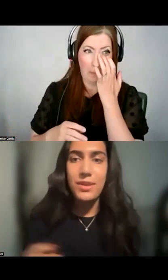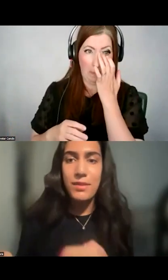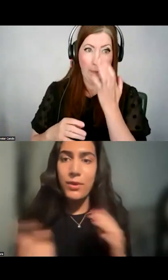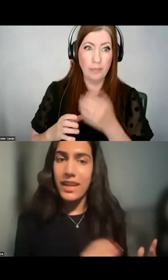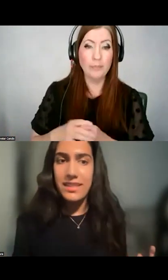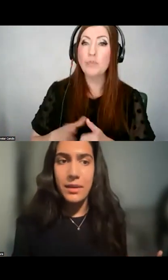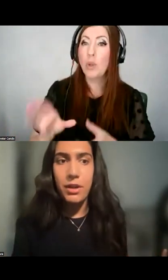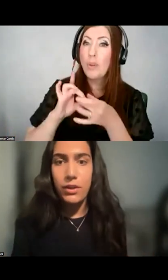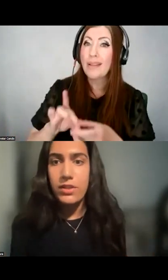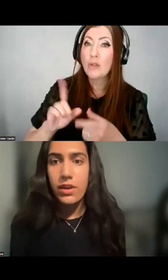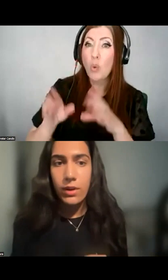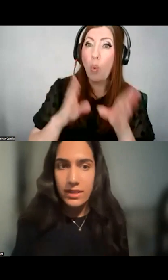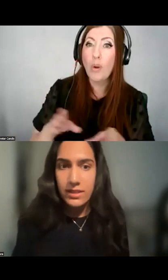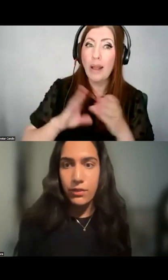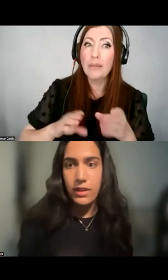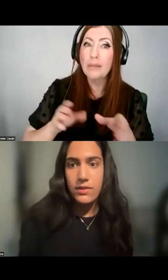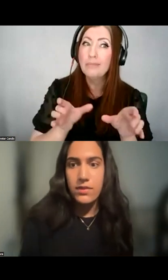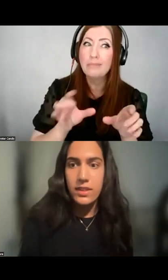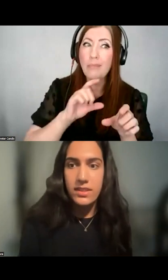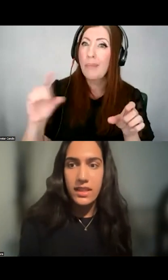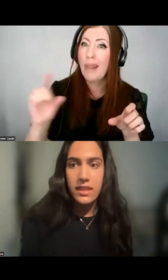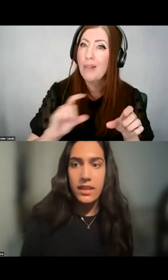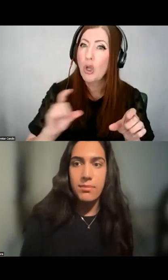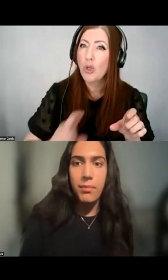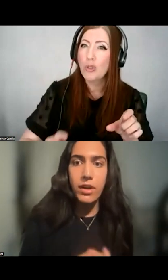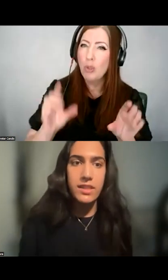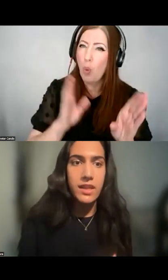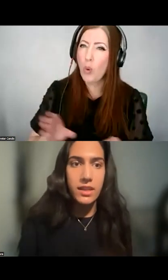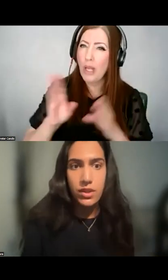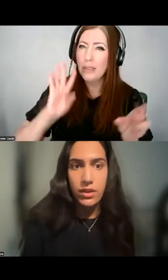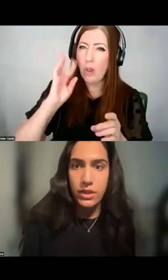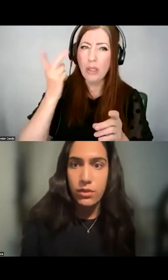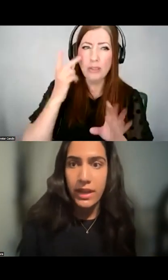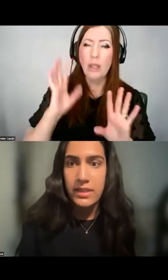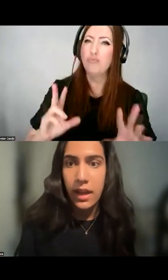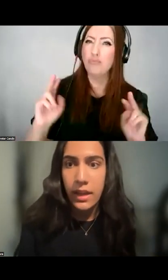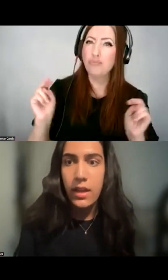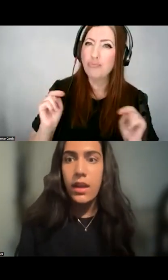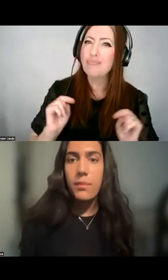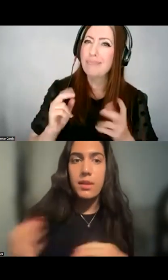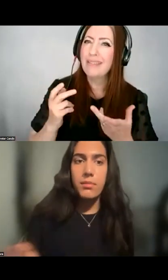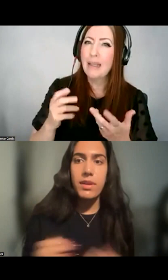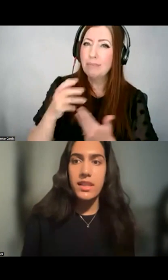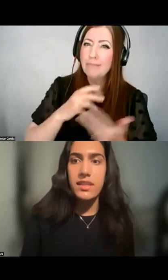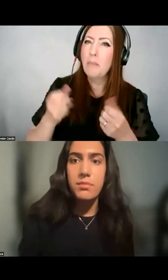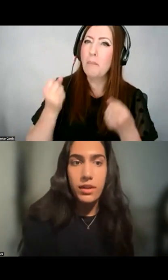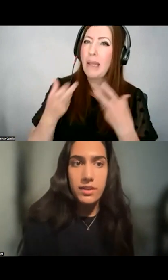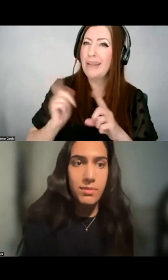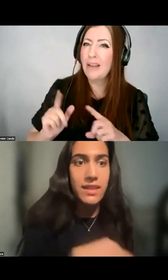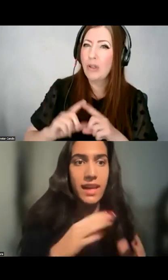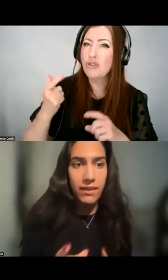So in terms of organizing pillars, our organizing philosophy is very distinct in that it's bipartisan and intergenerational by design, supplementing